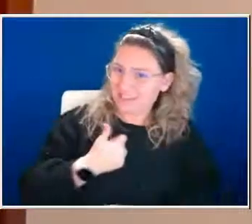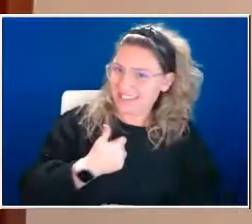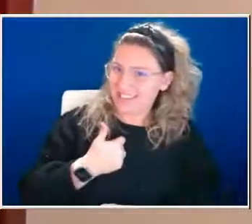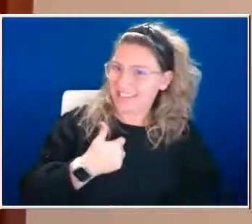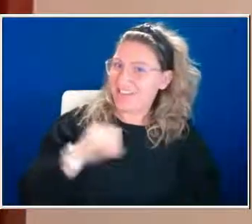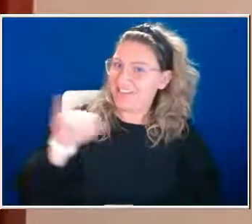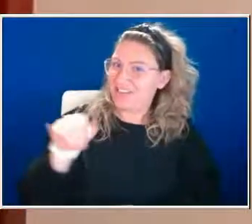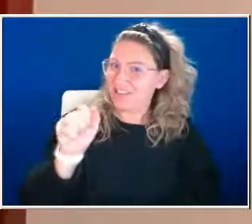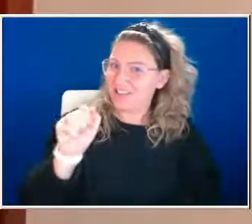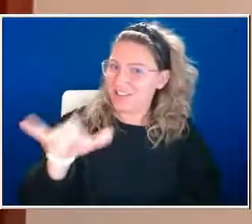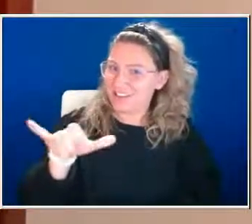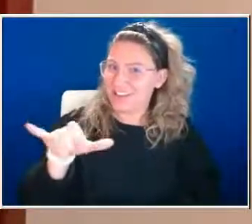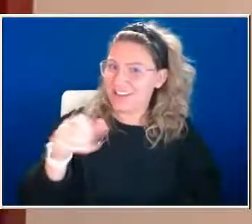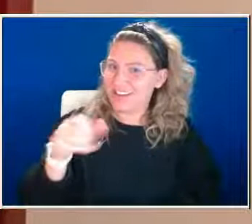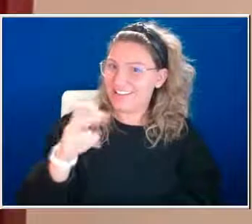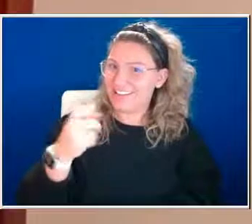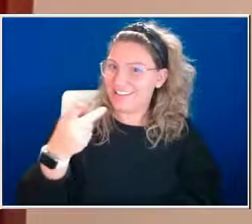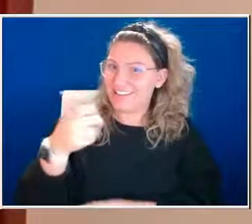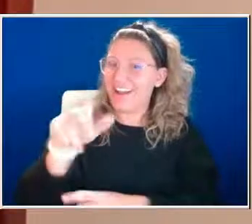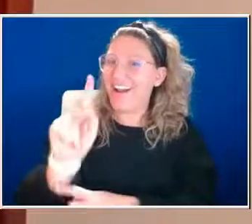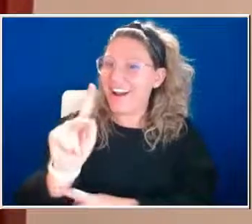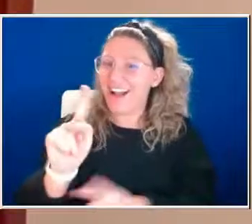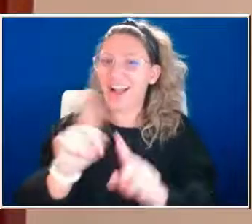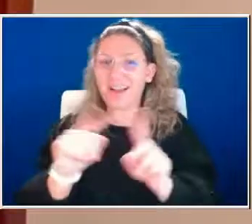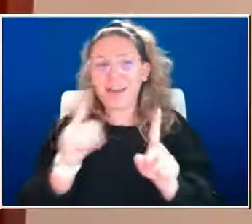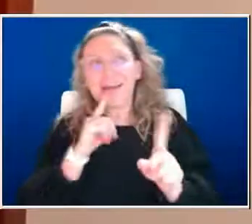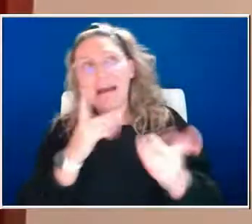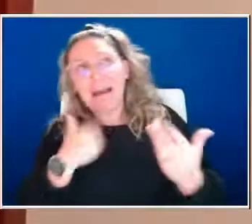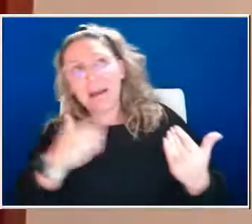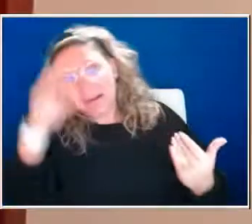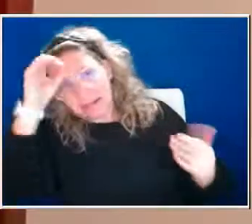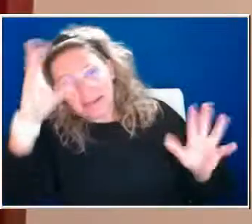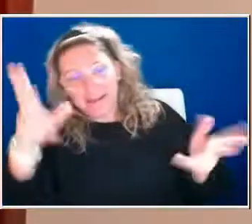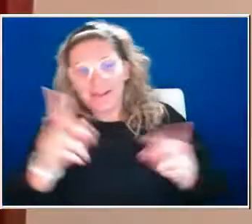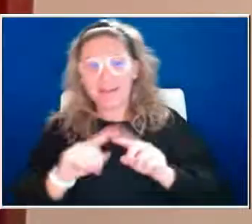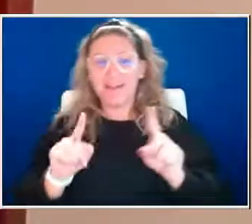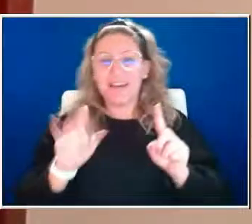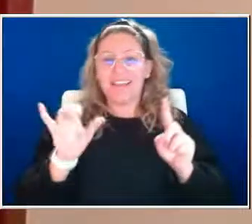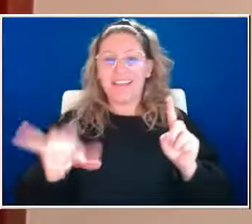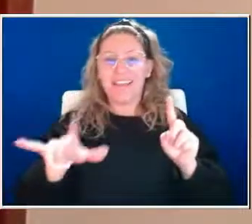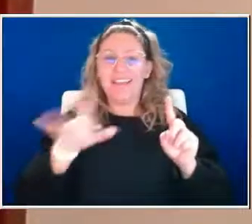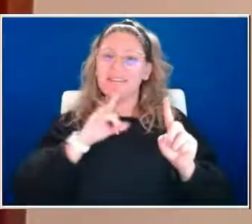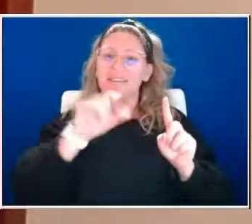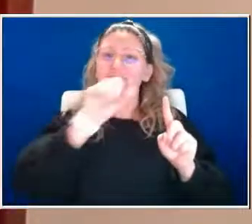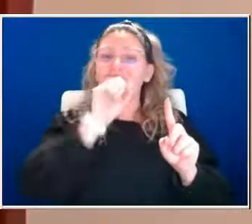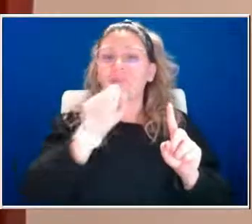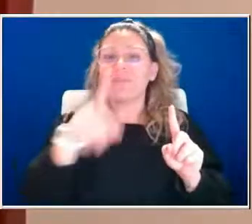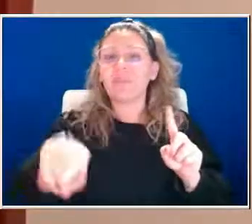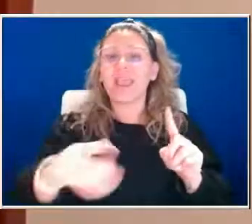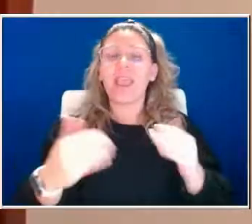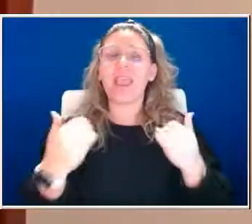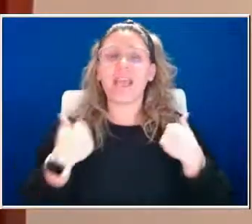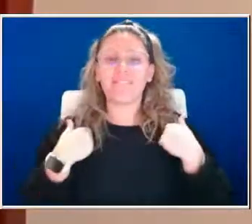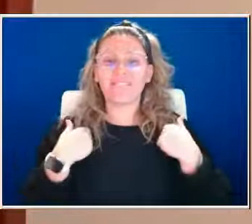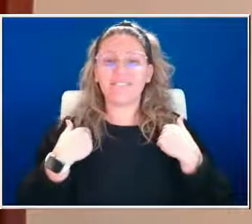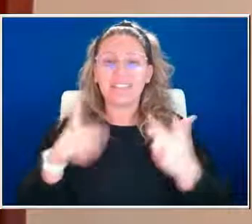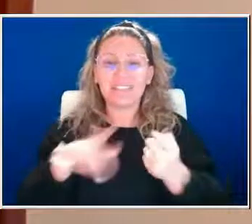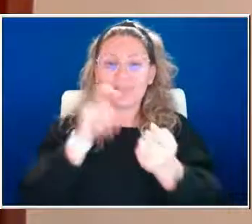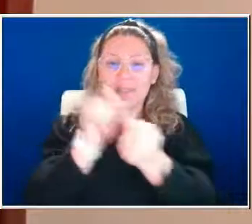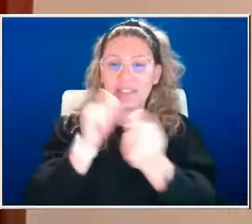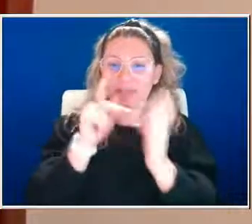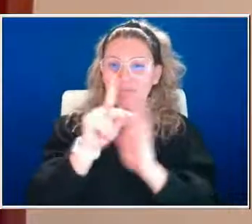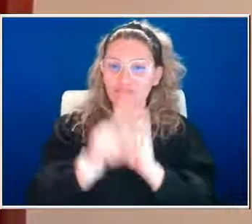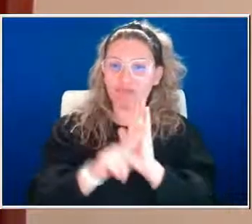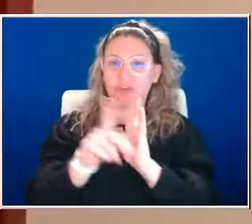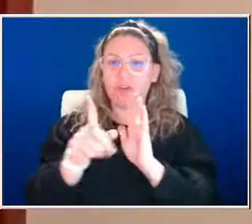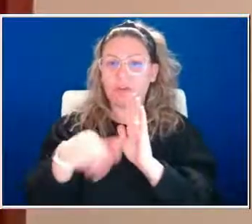bit, biased. But that being said, I love that they have a specific protocol they